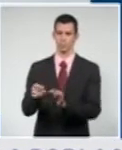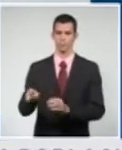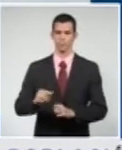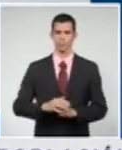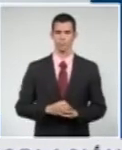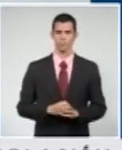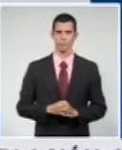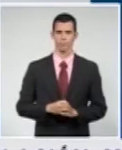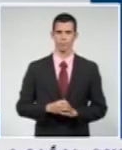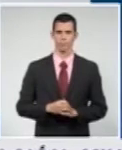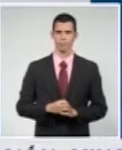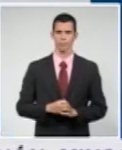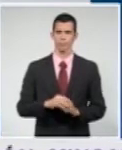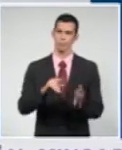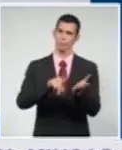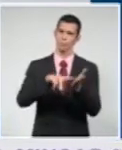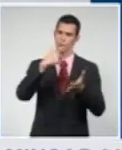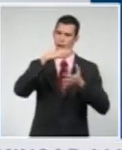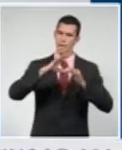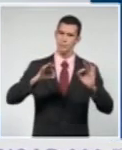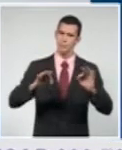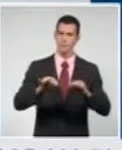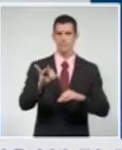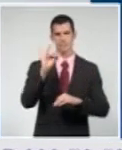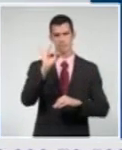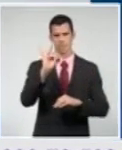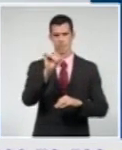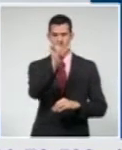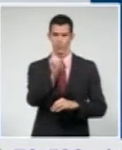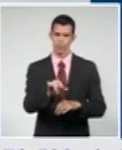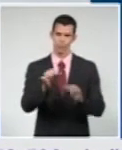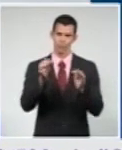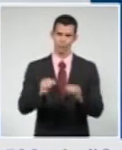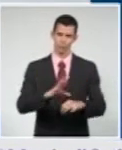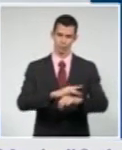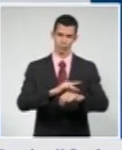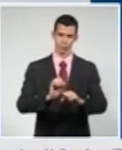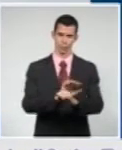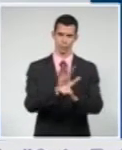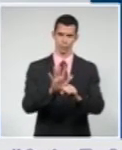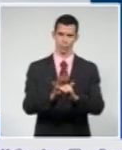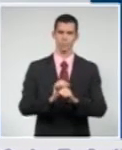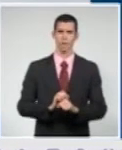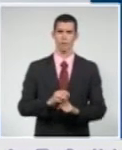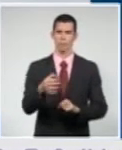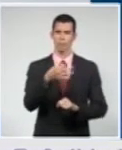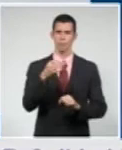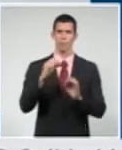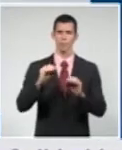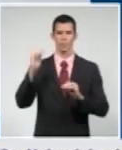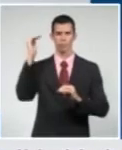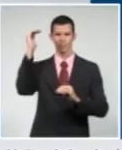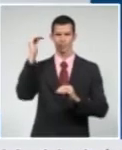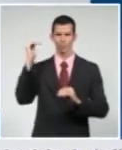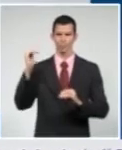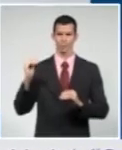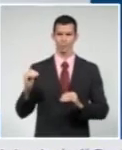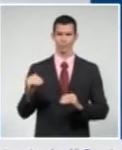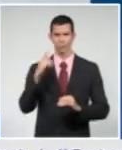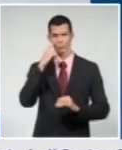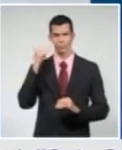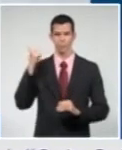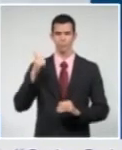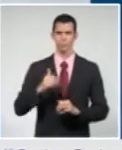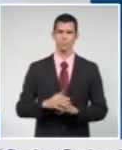Meanwhile, the patient from Las Tunas is from the municipality of the same name and also a